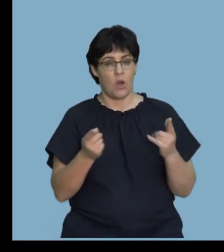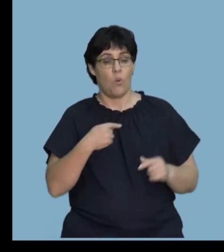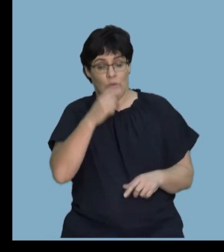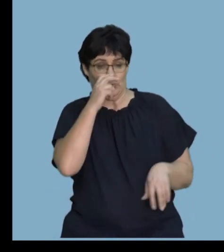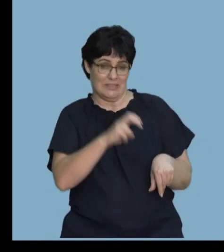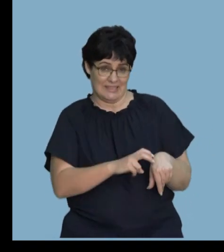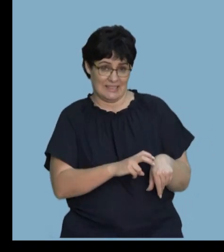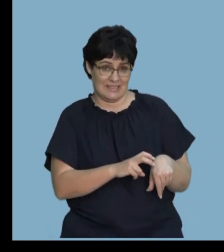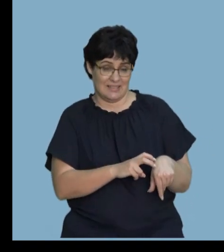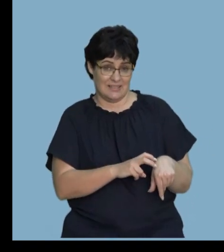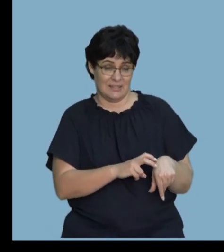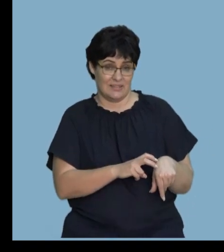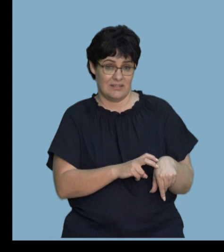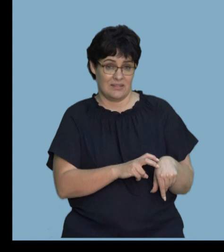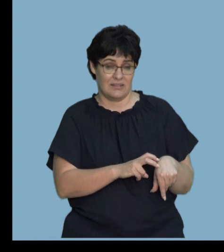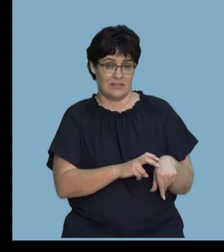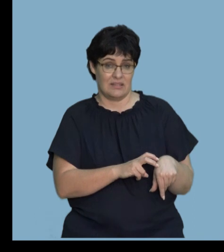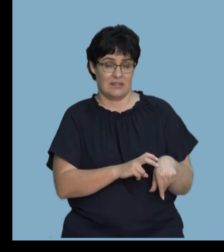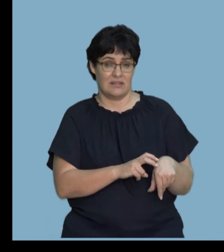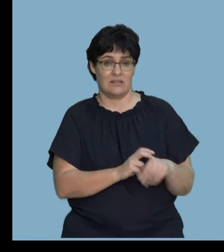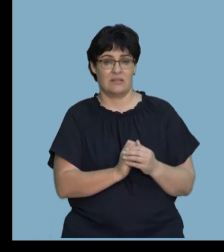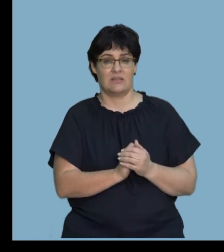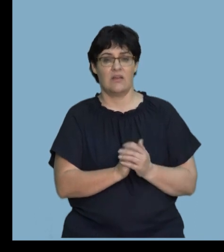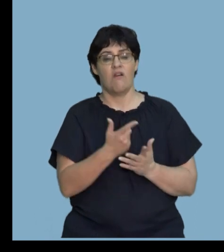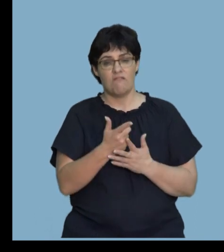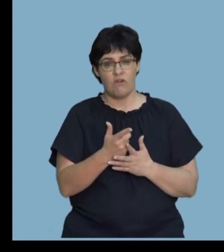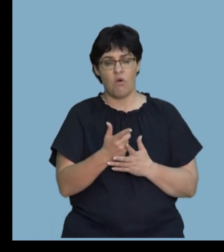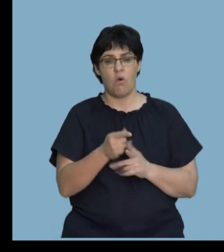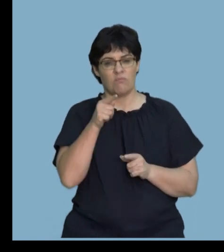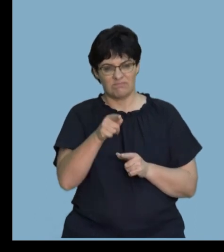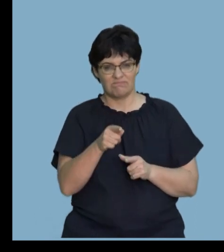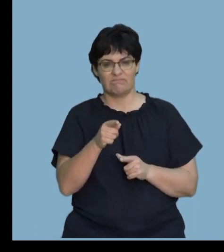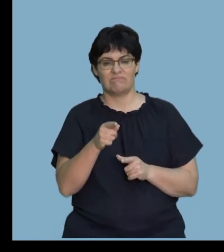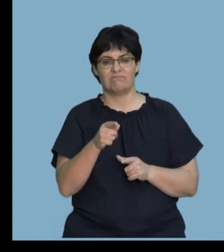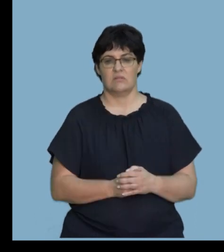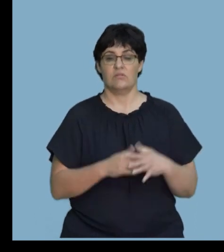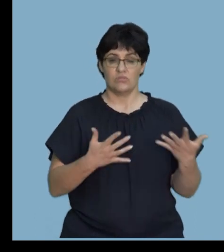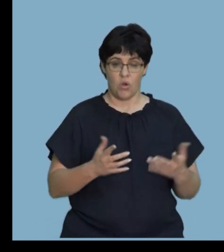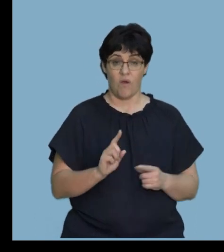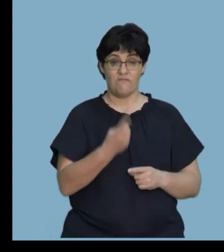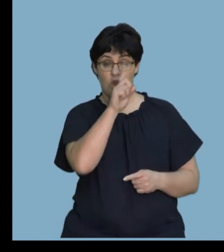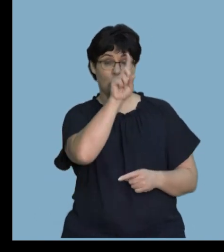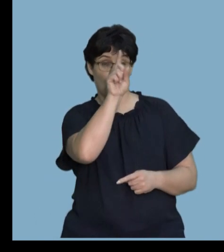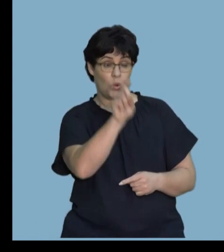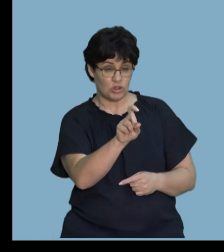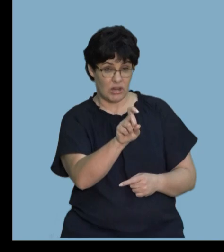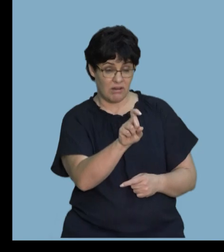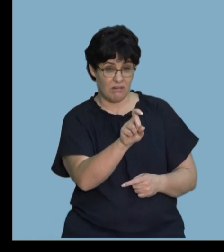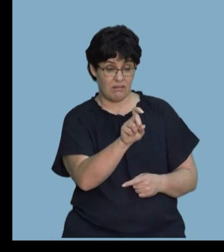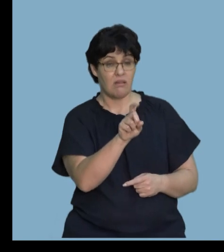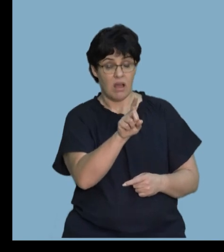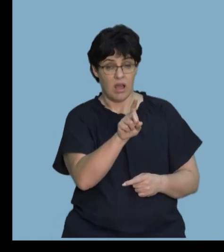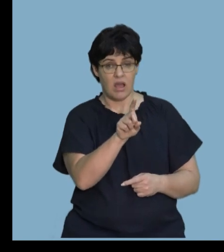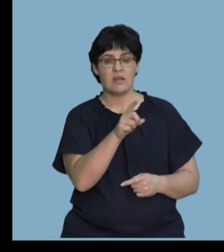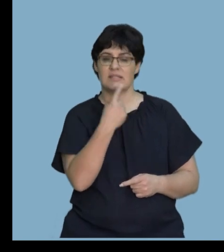need in as far as the stoichiometry is concerned. So the first question in this long